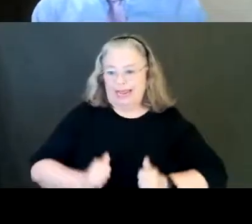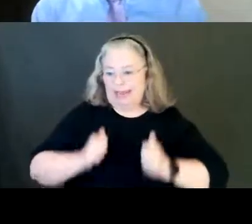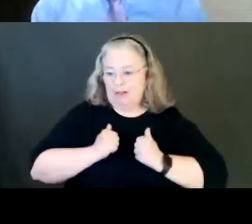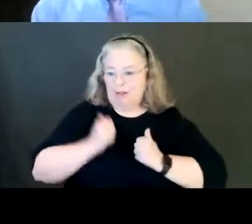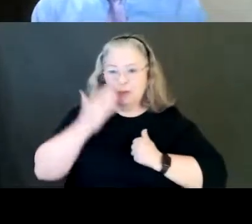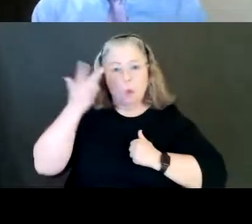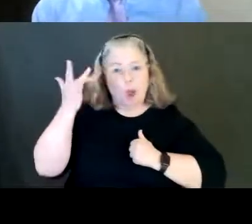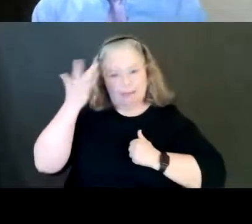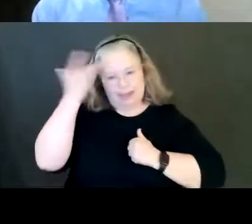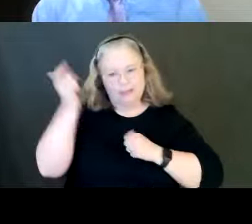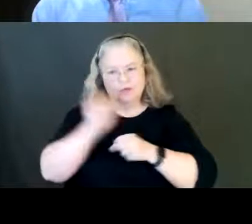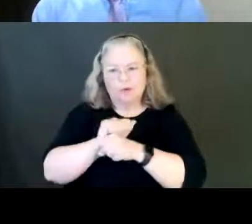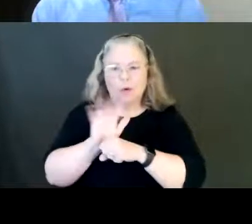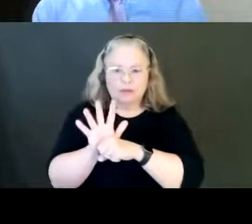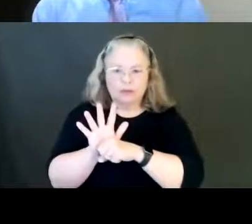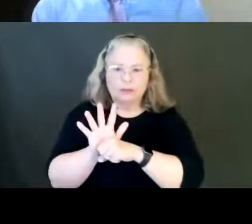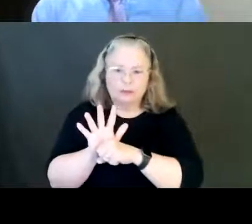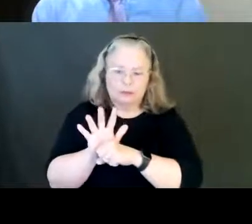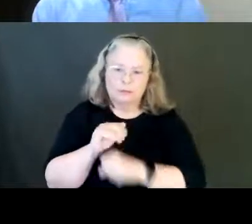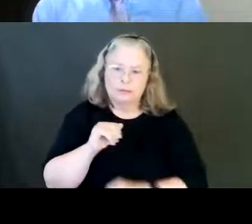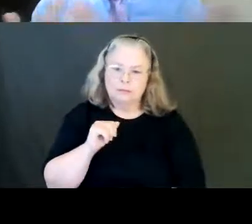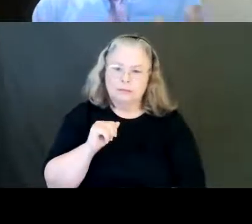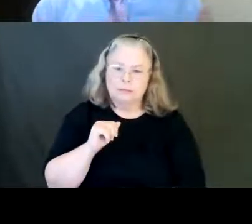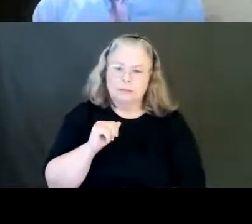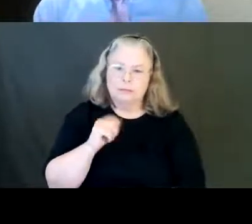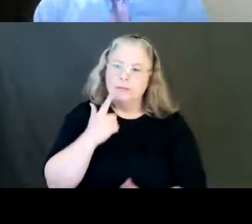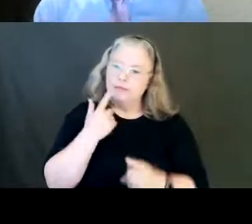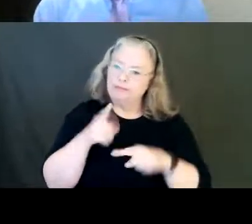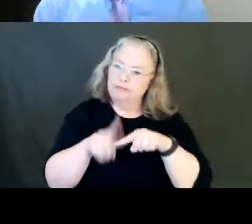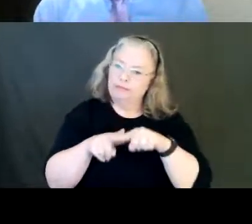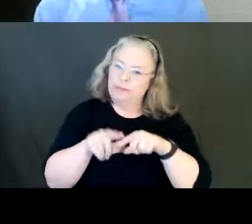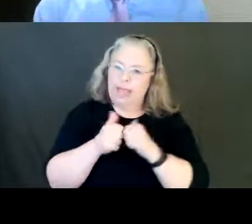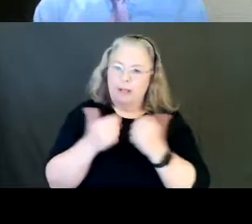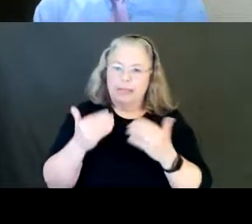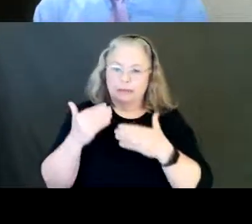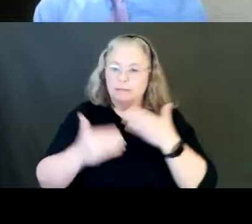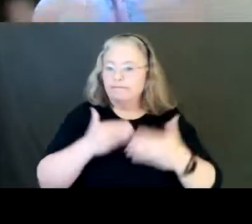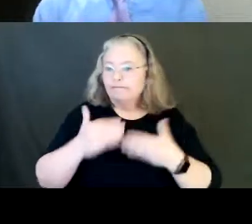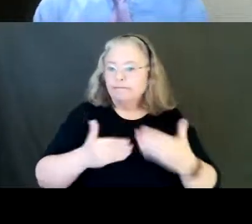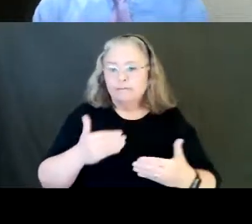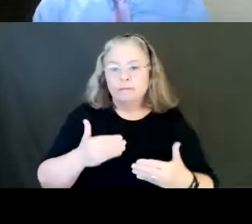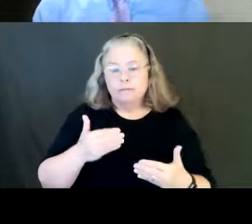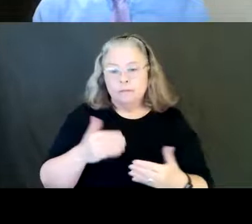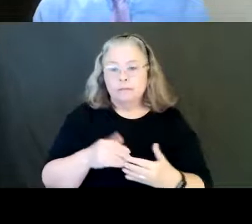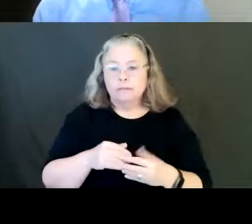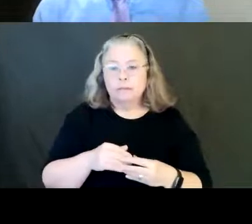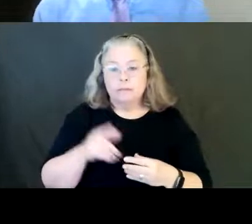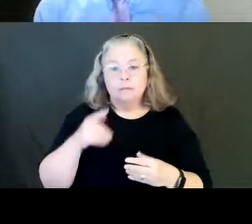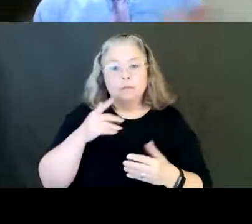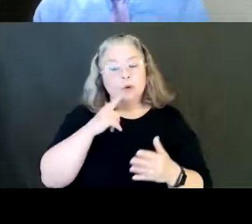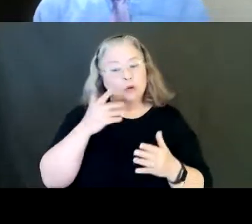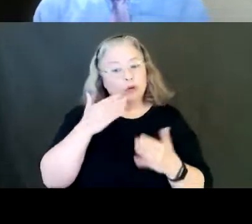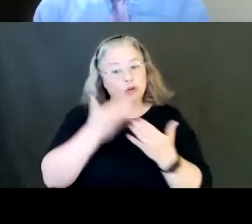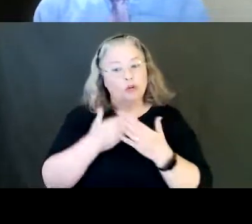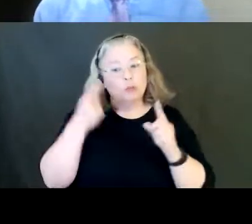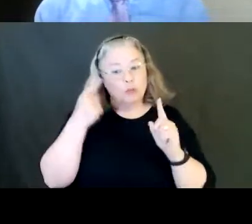so it's, kind of depending on how things go there. But that's a great point and